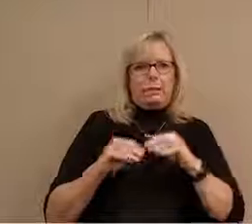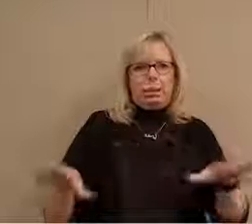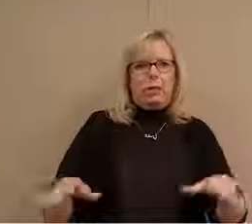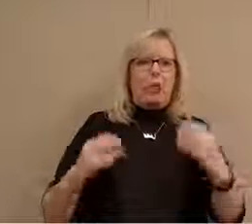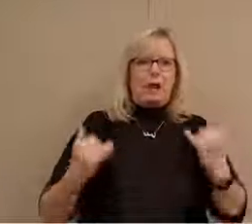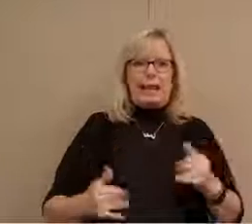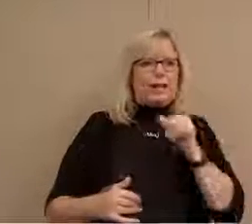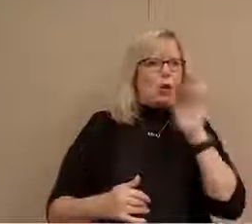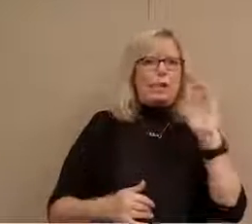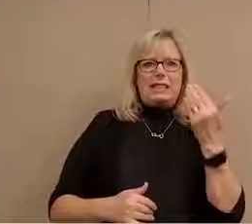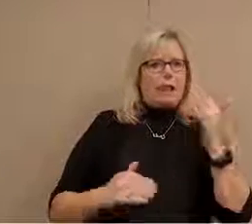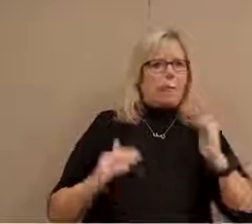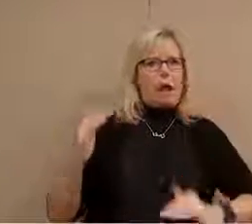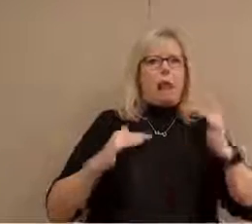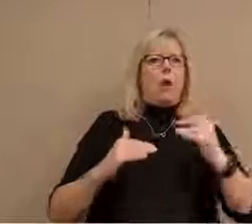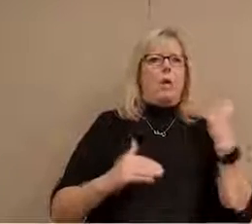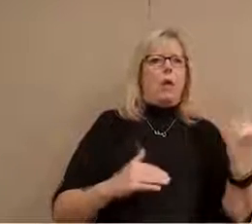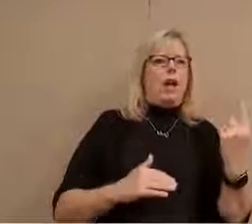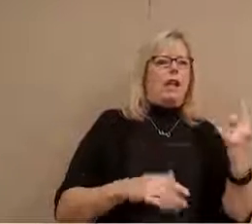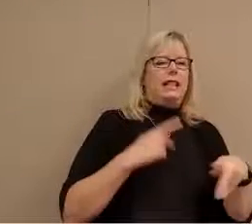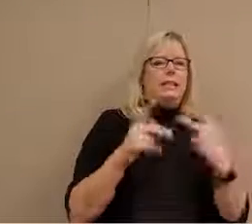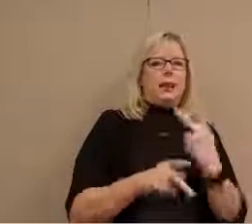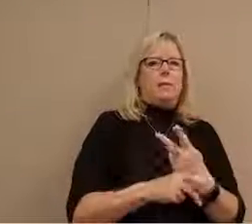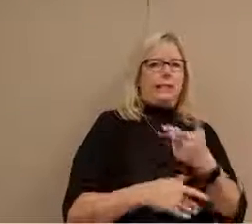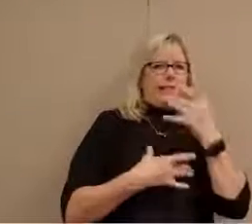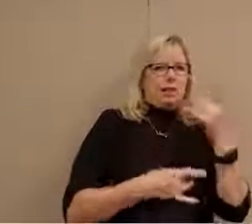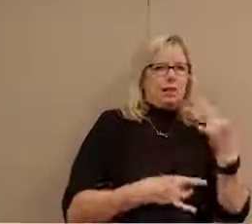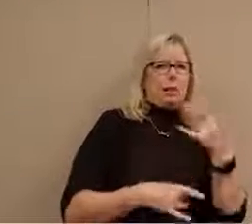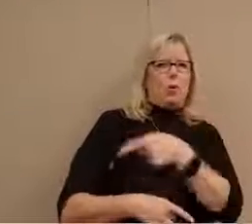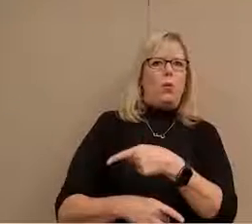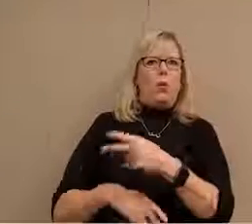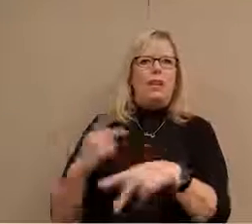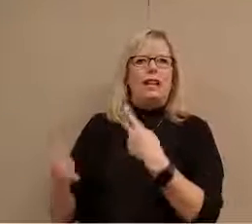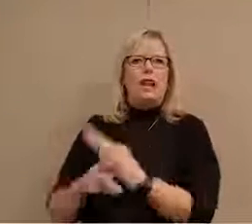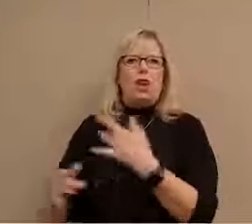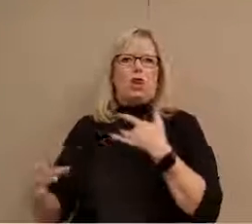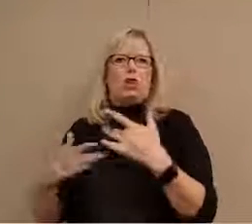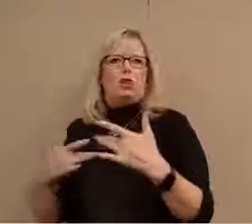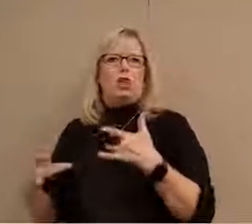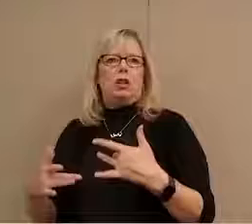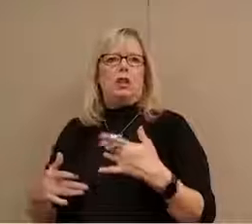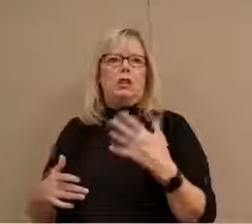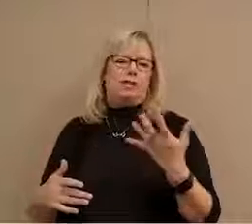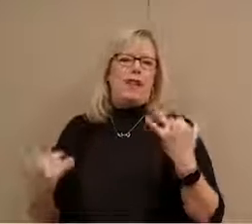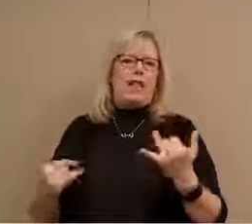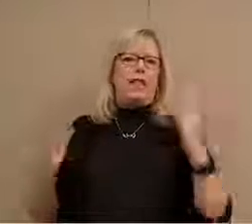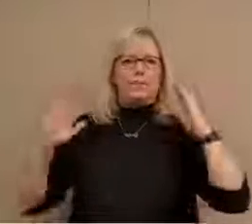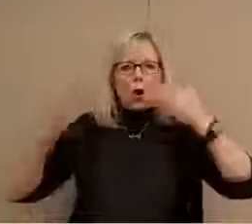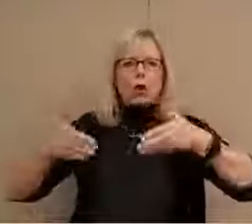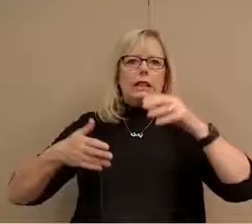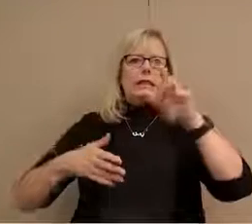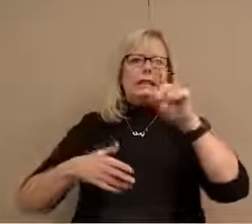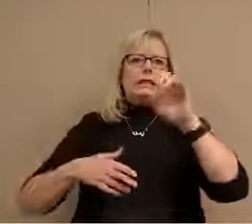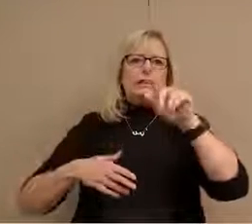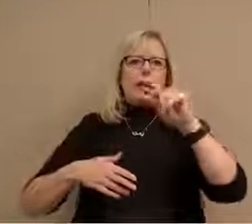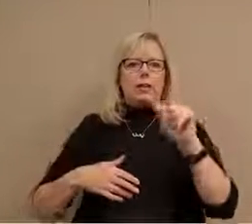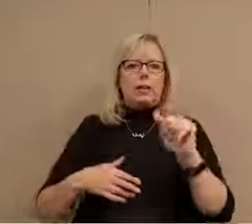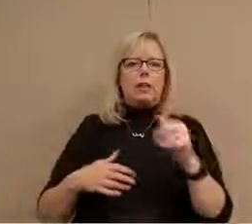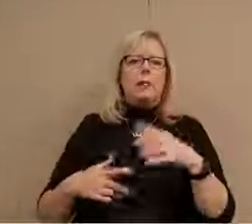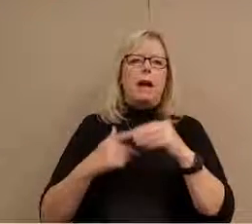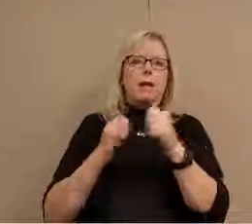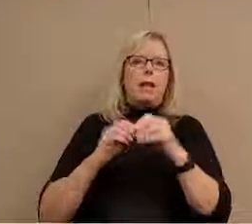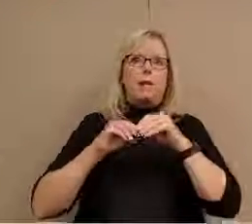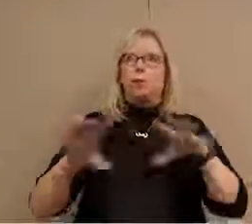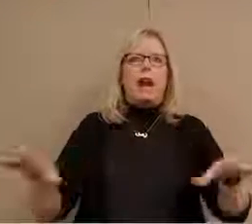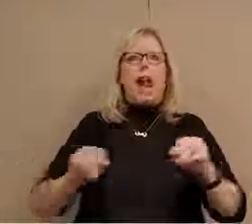this time, they're not to that level. One is a variant of interest and one is a variant of concern. So right now, the focus is on the Delta, especially with the